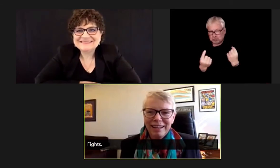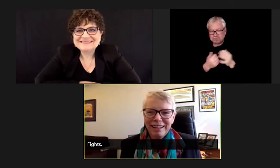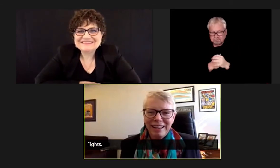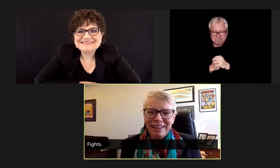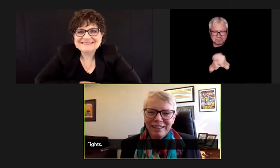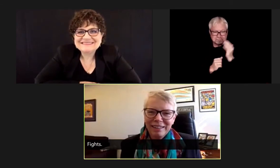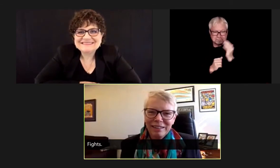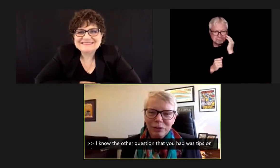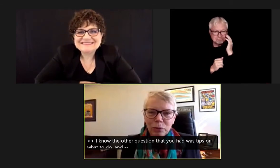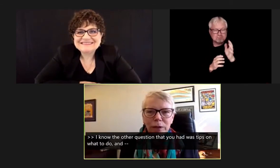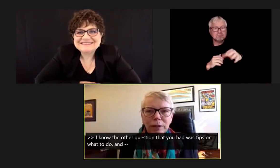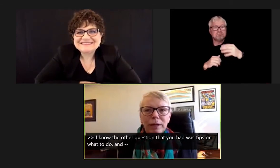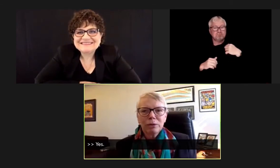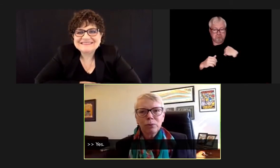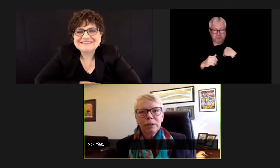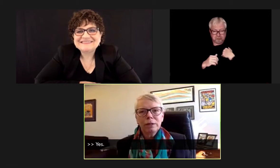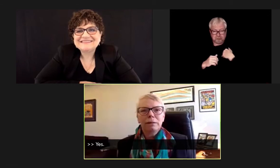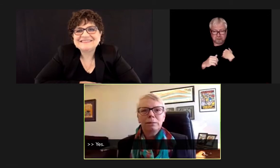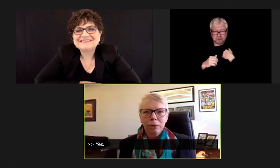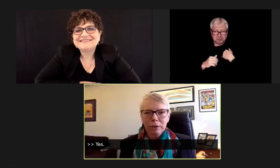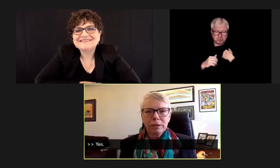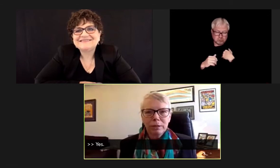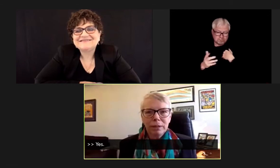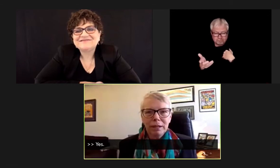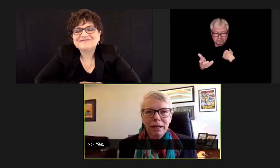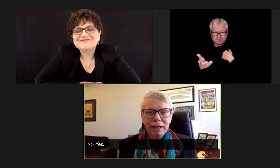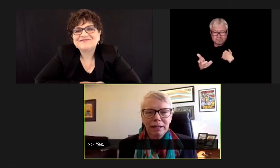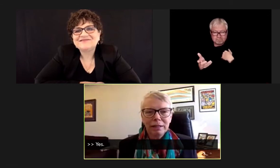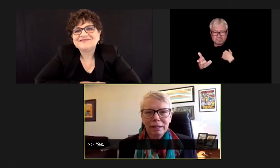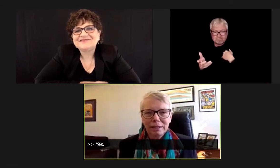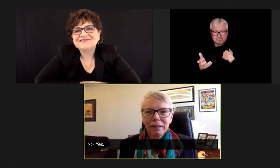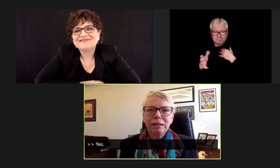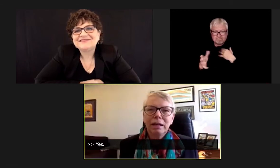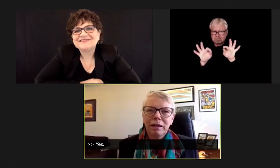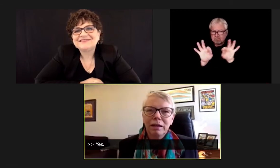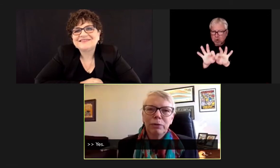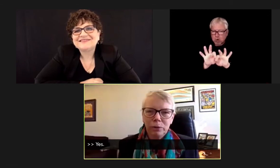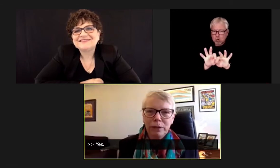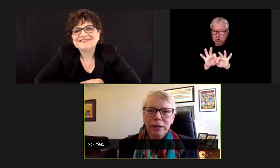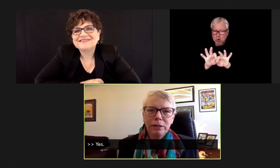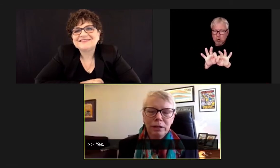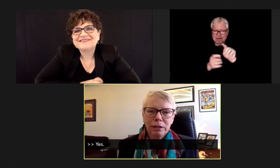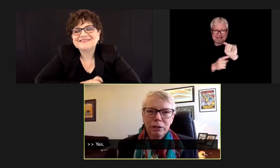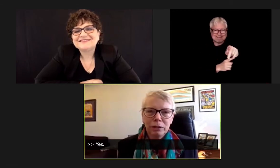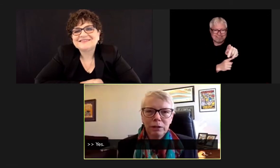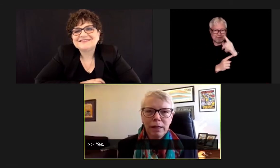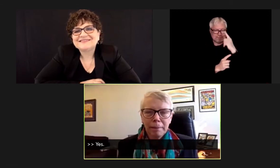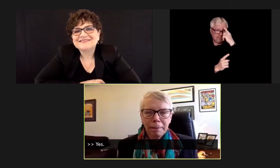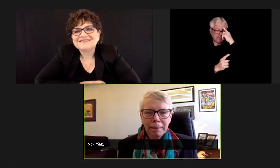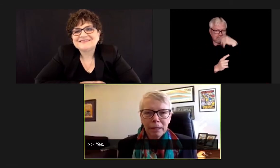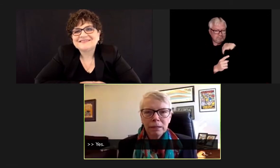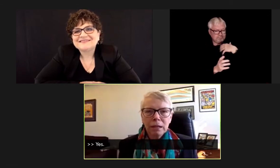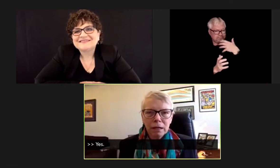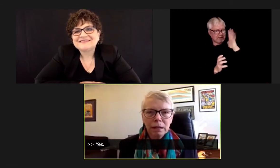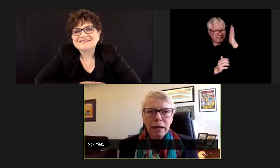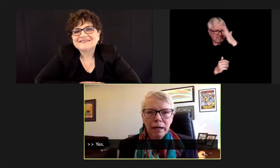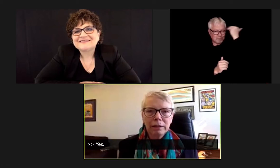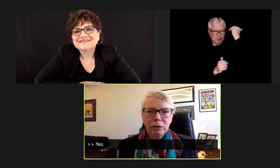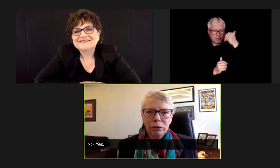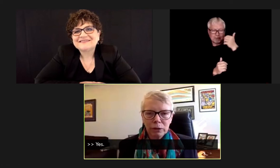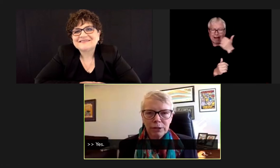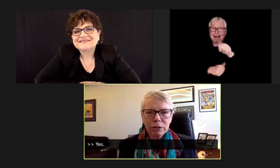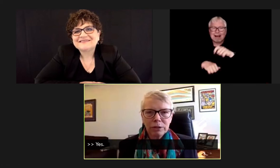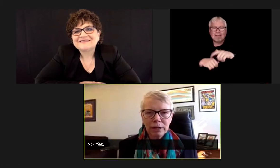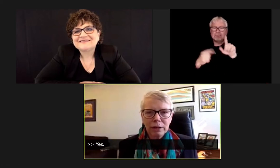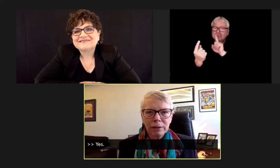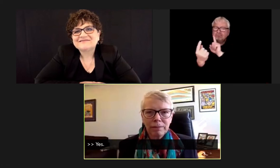yes, and there's one that's really important to me, and I tell everyone I talk to, is contact